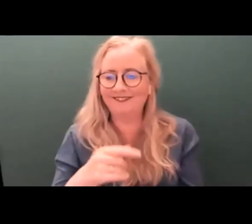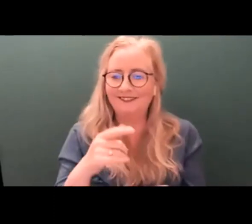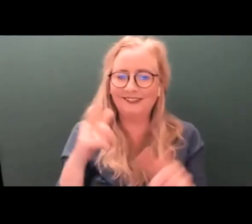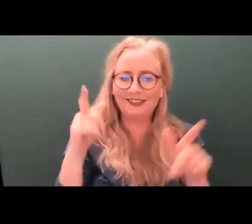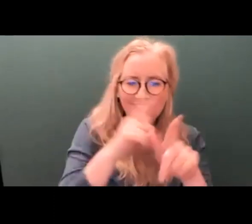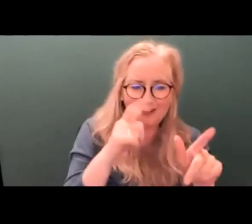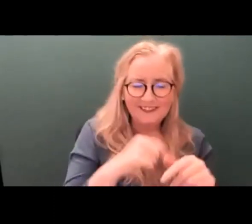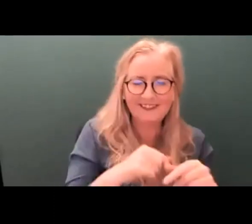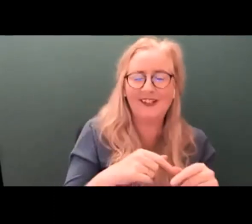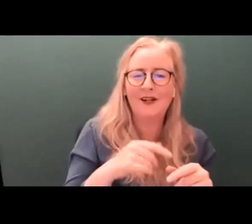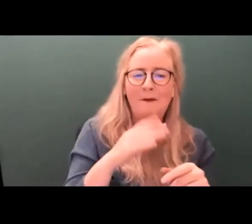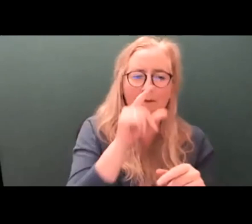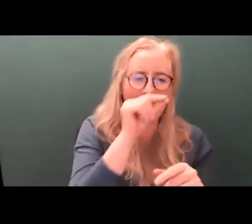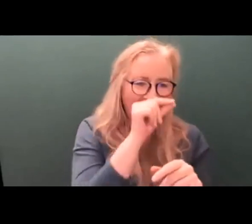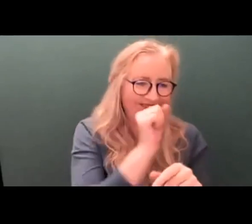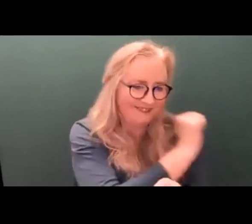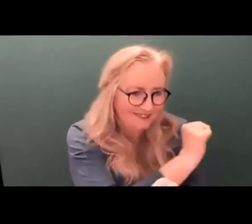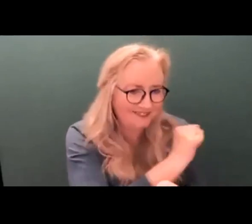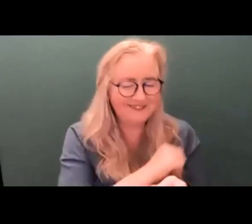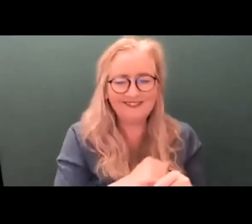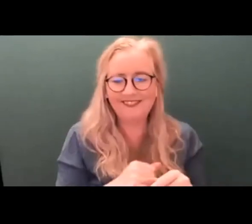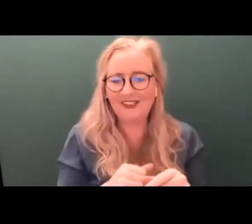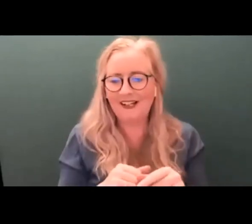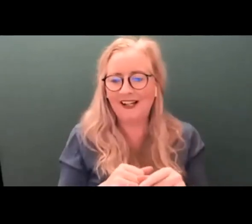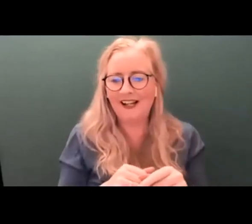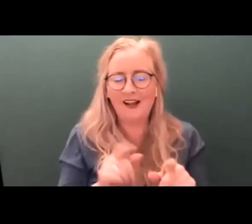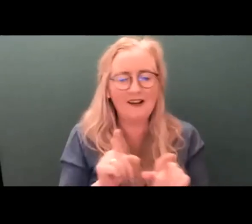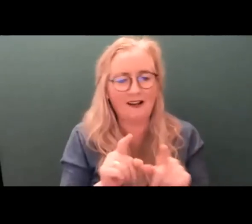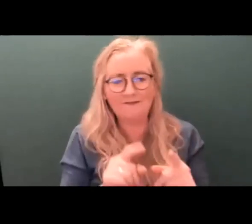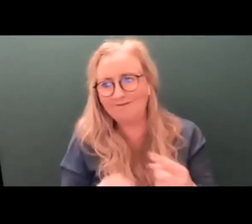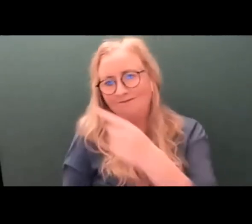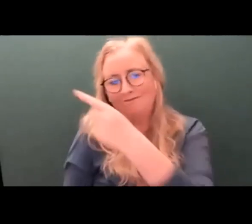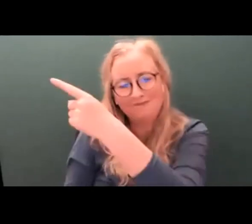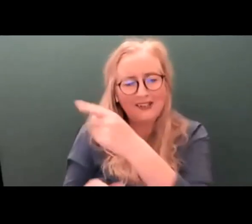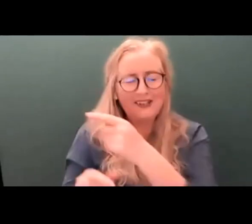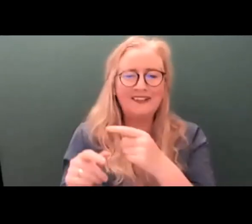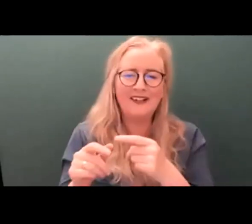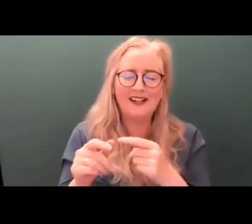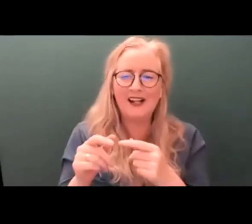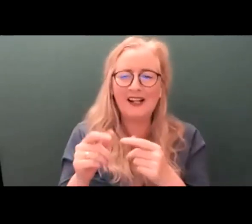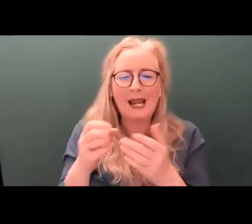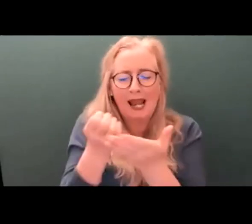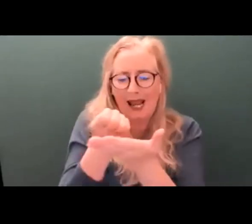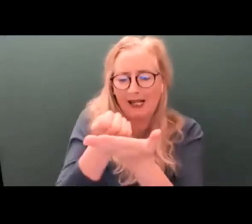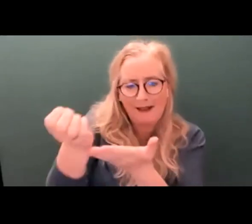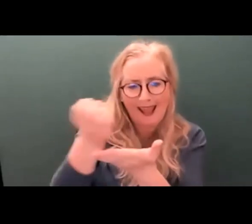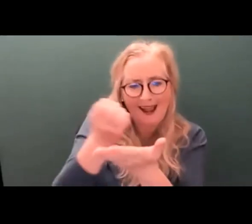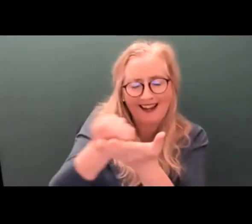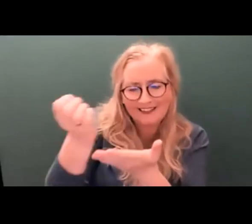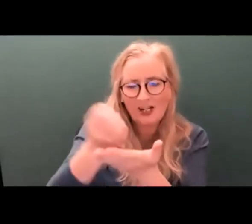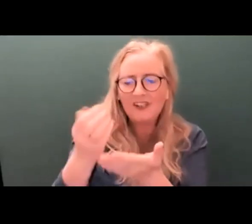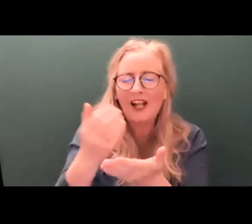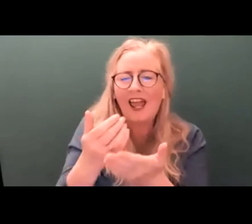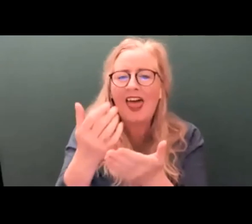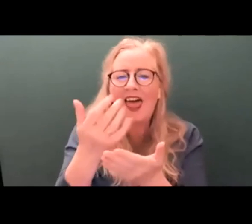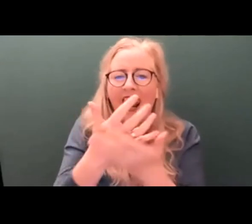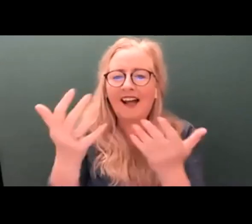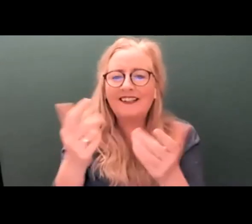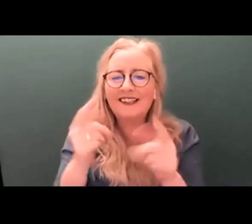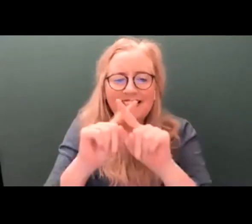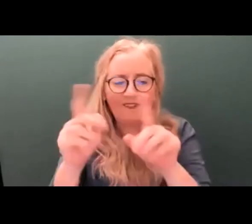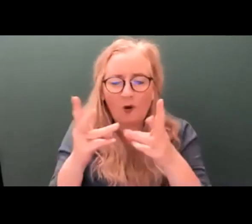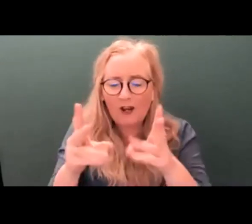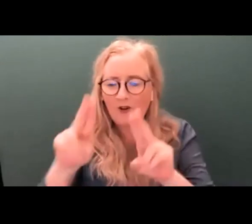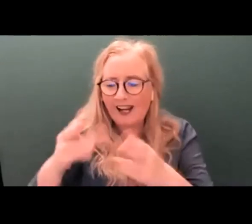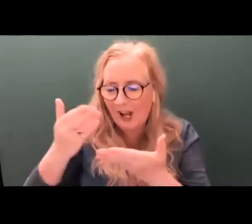And there's lapwing calling, things like that. So there are lots of little tricks that you can